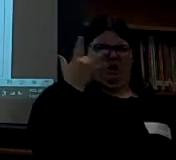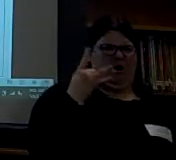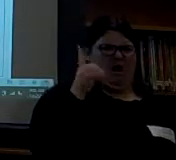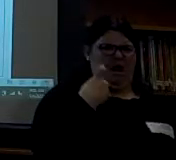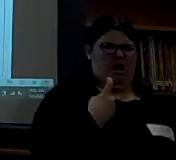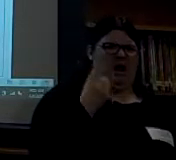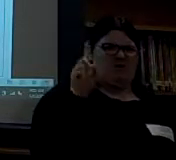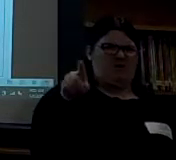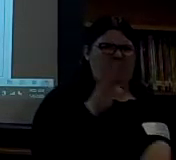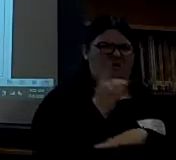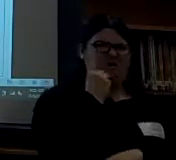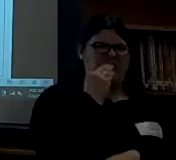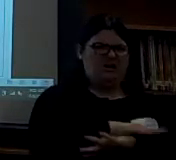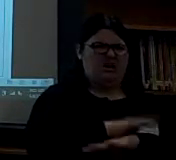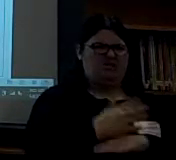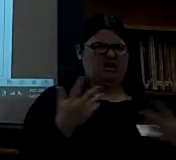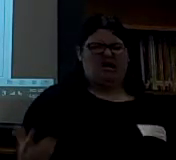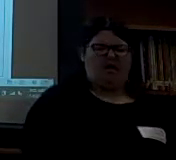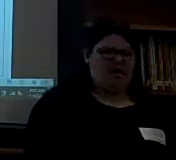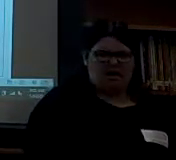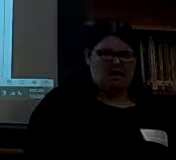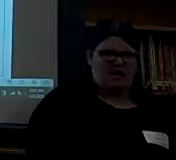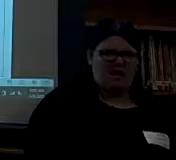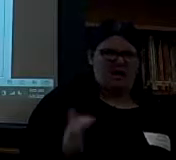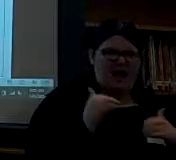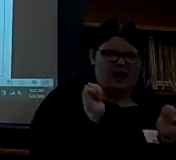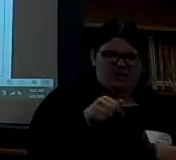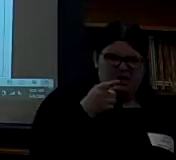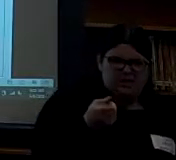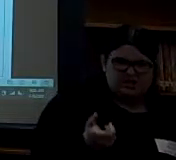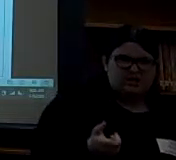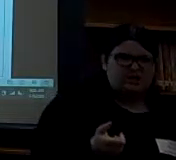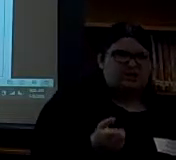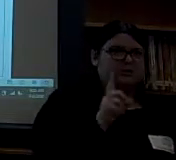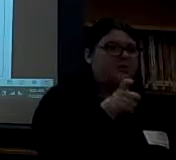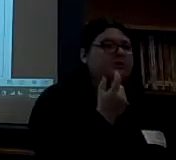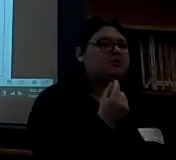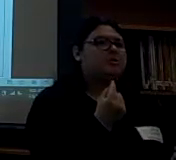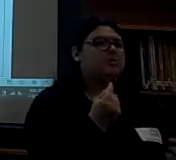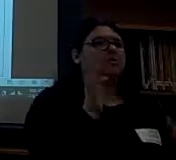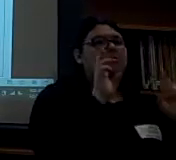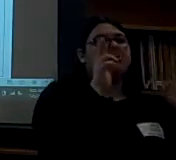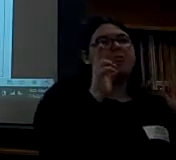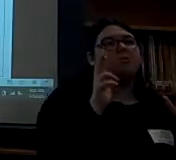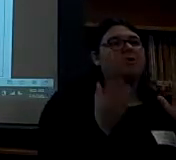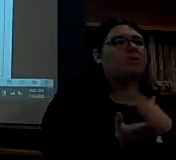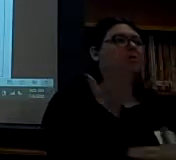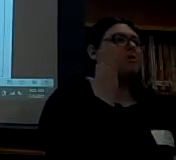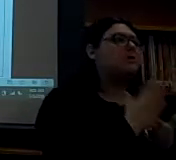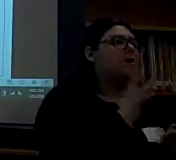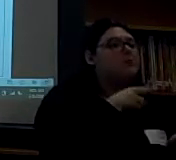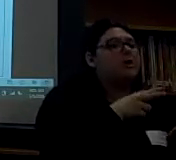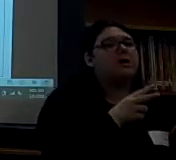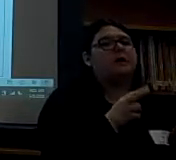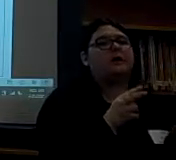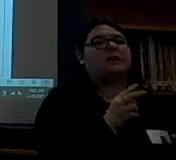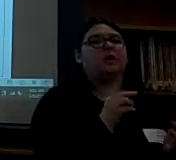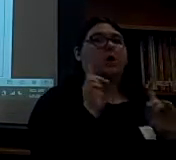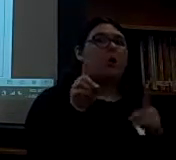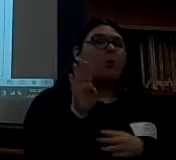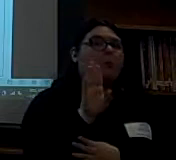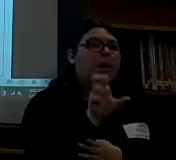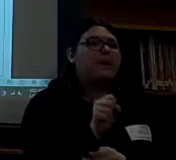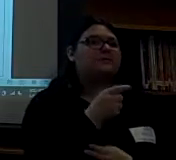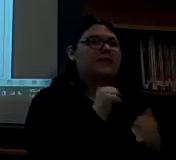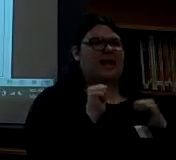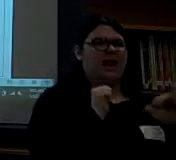stop doing something and do something else, or you ask them to, you know, just get ready in the morning and stop maybe reading what they're reading to go to the bus.